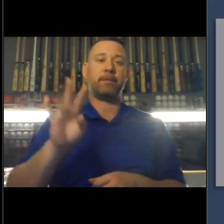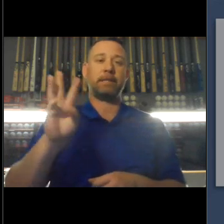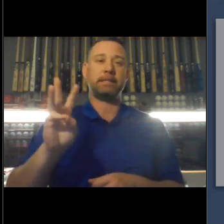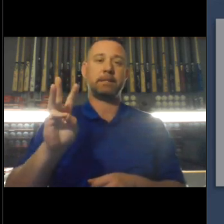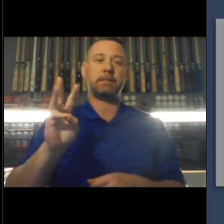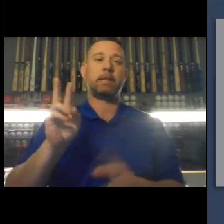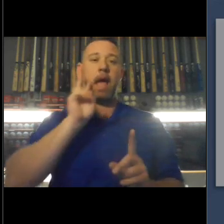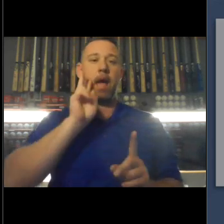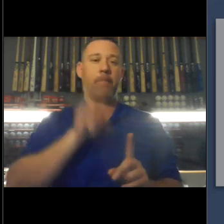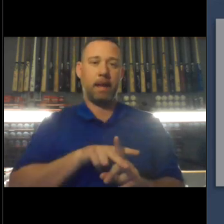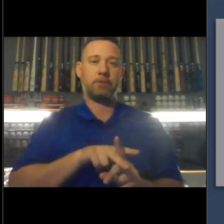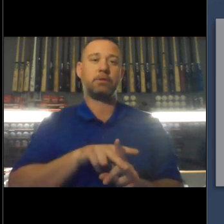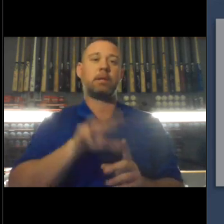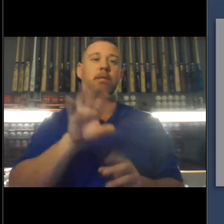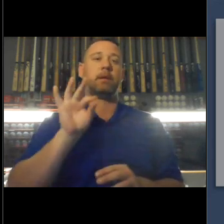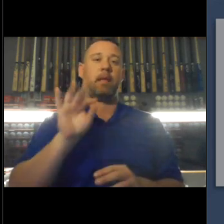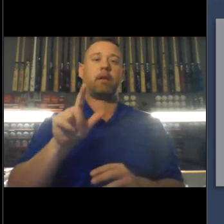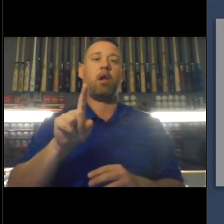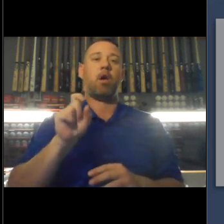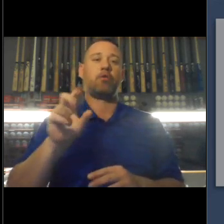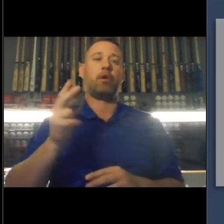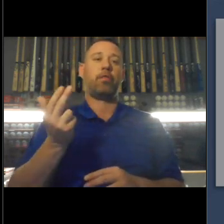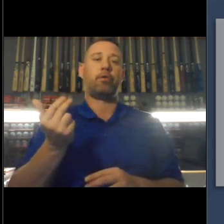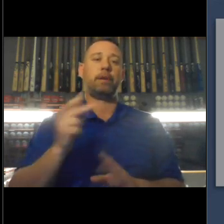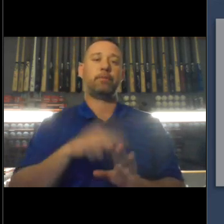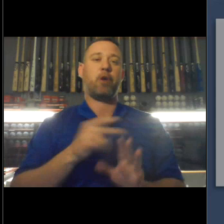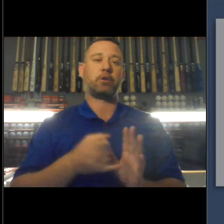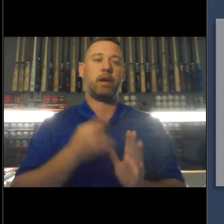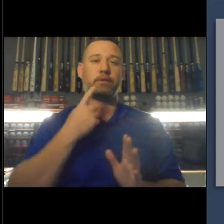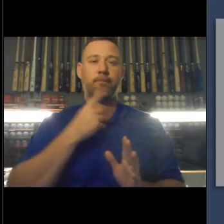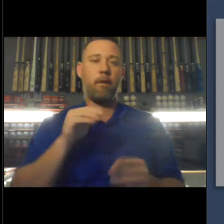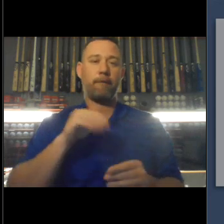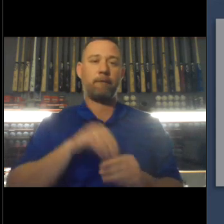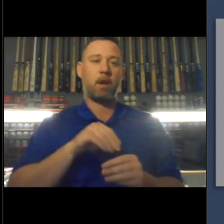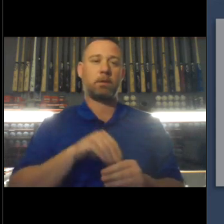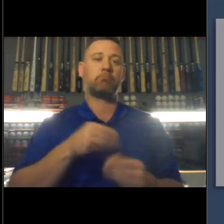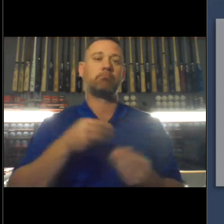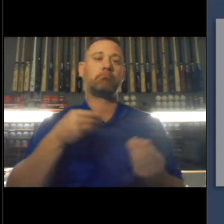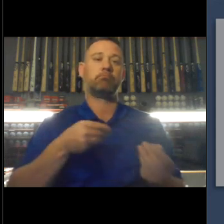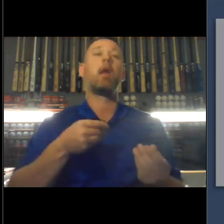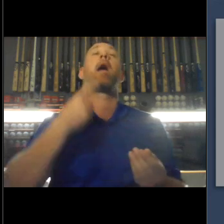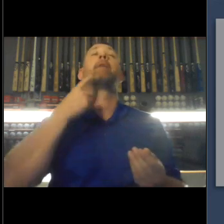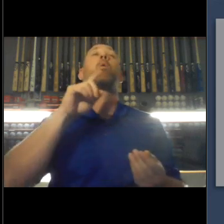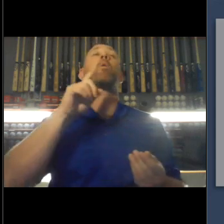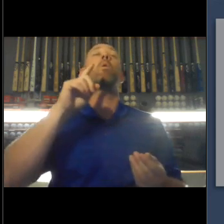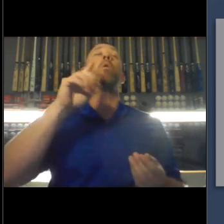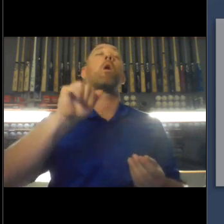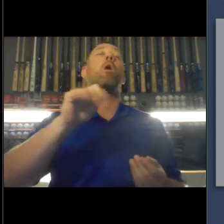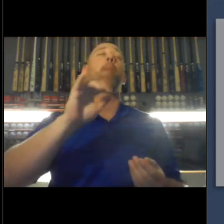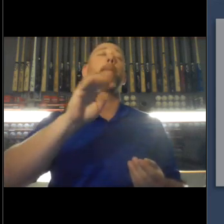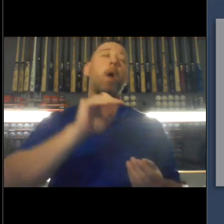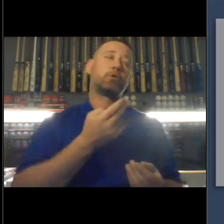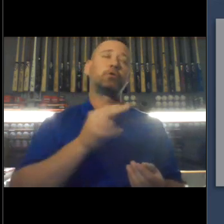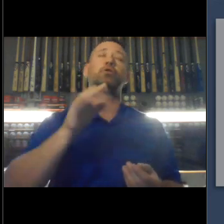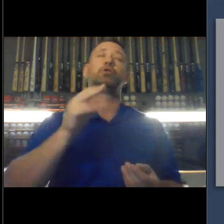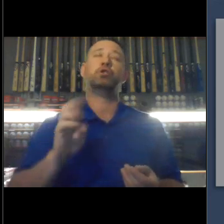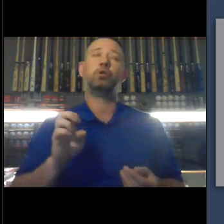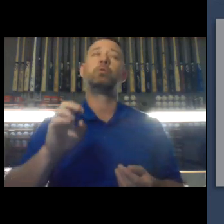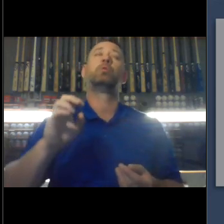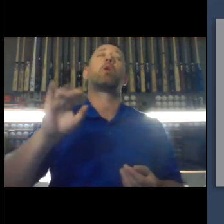applications and selected 113 projects for funding at the March, June, and August 2021 Commission